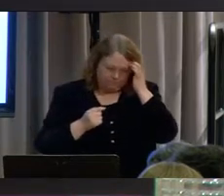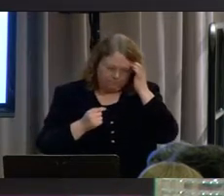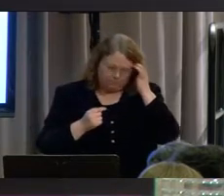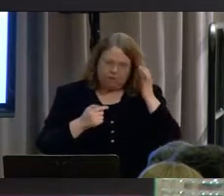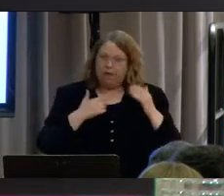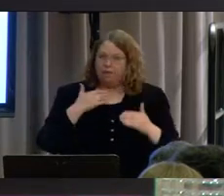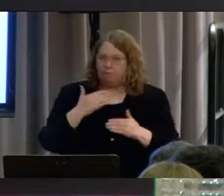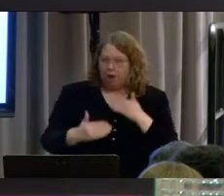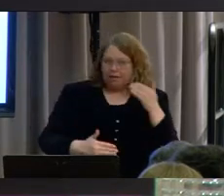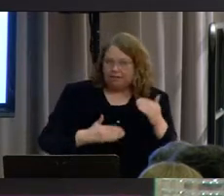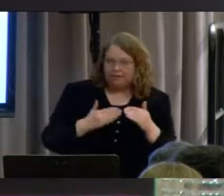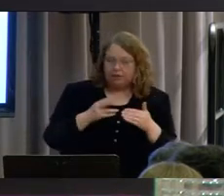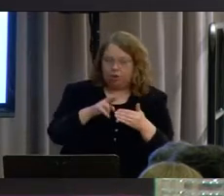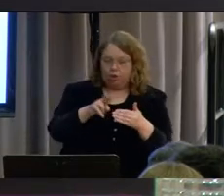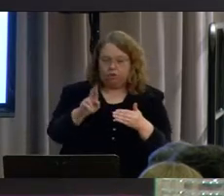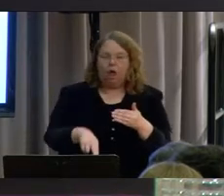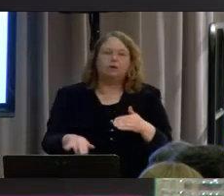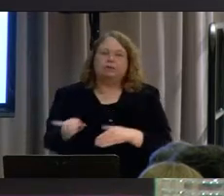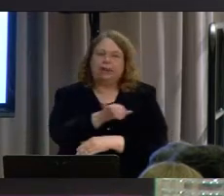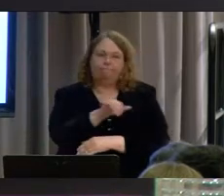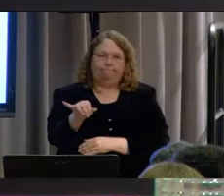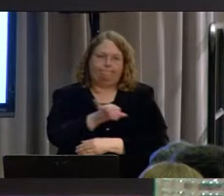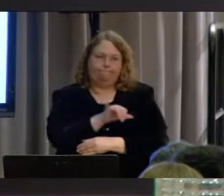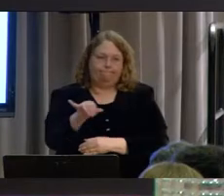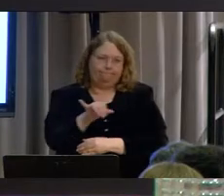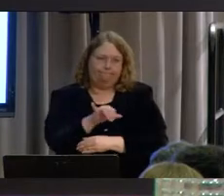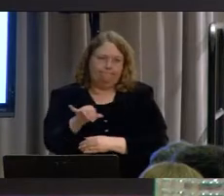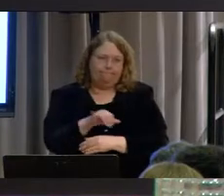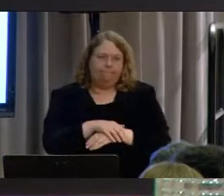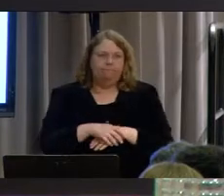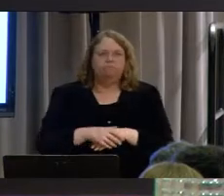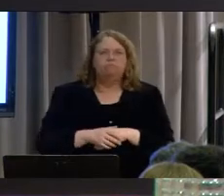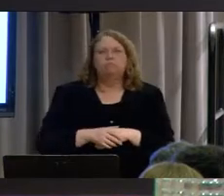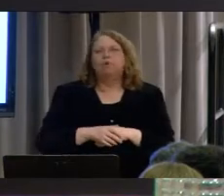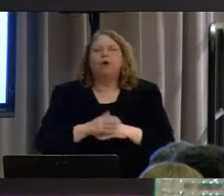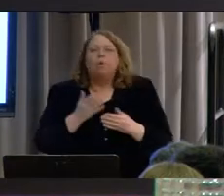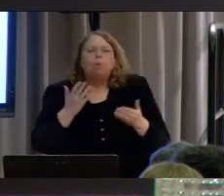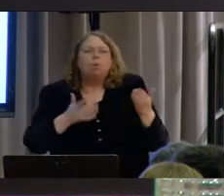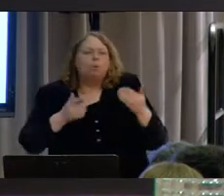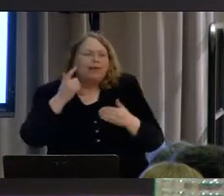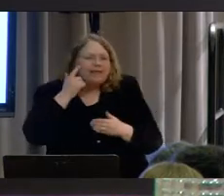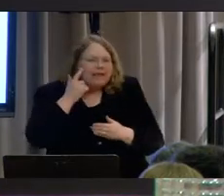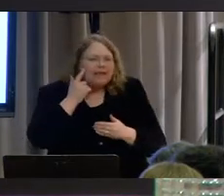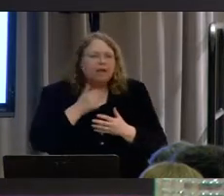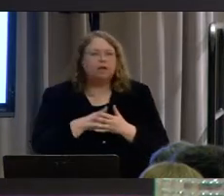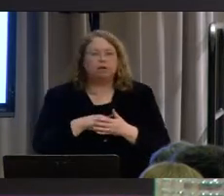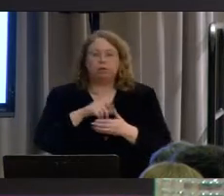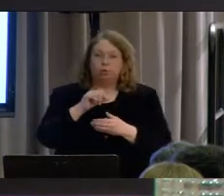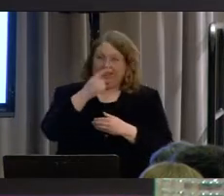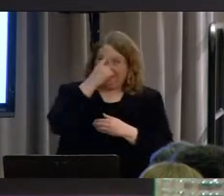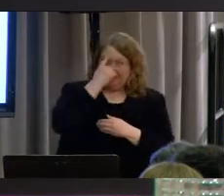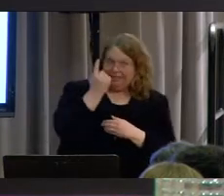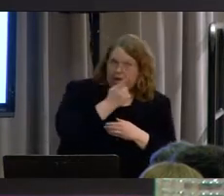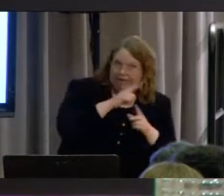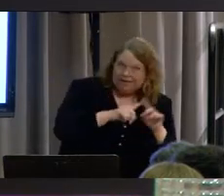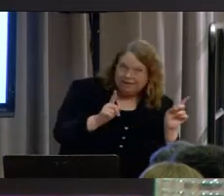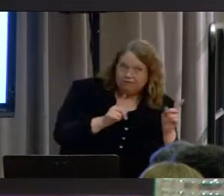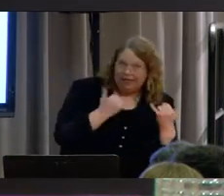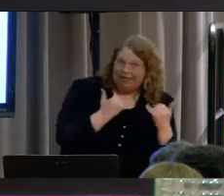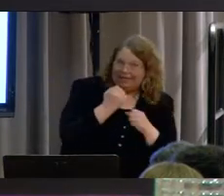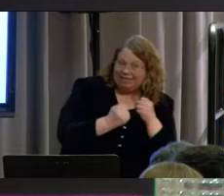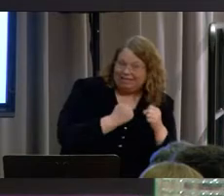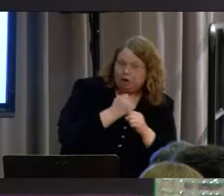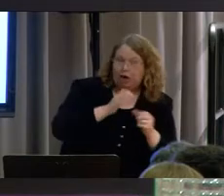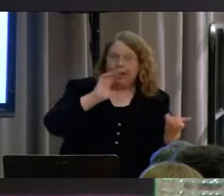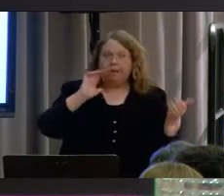the process and the outcome are the same thing, which is like, what do we think about this? Do we think something differently about it this year